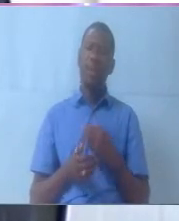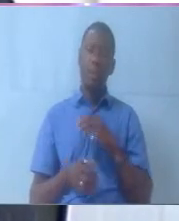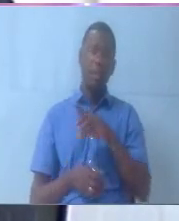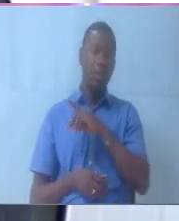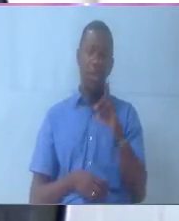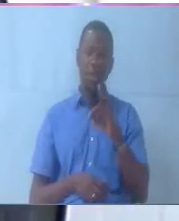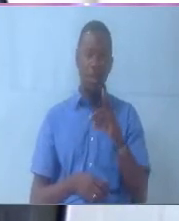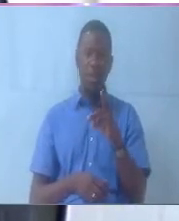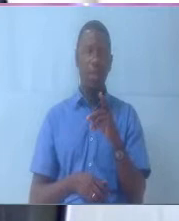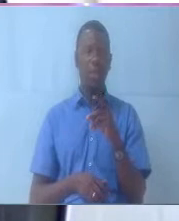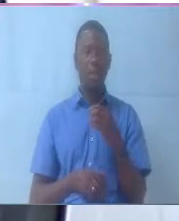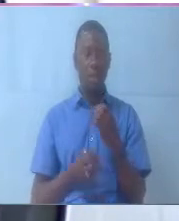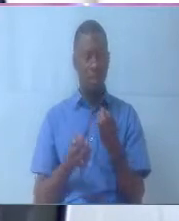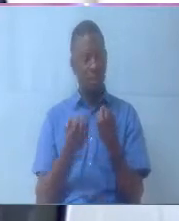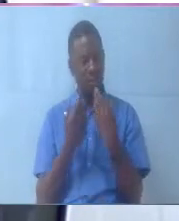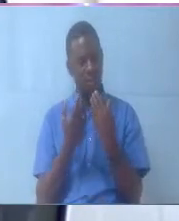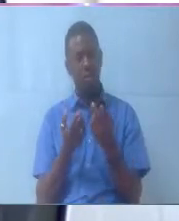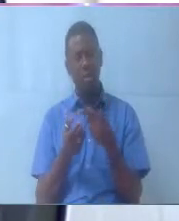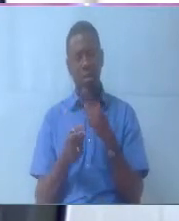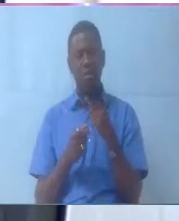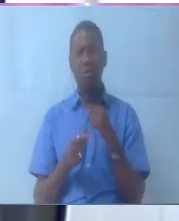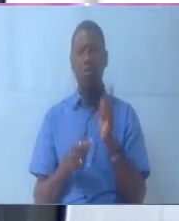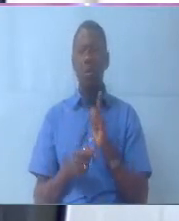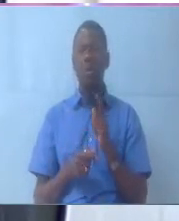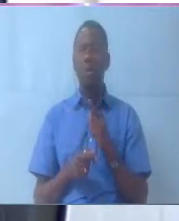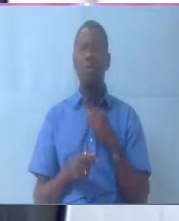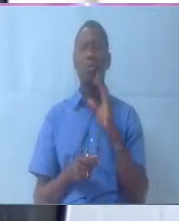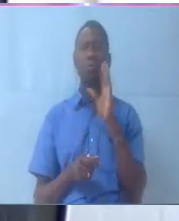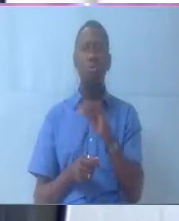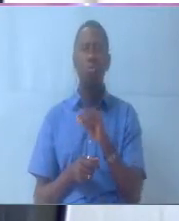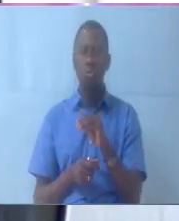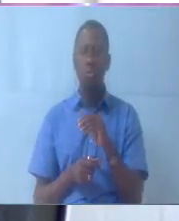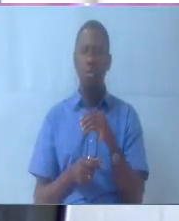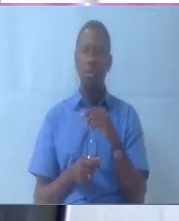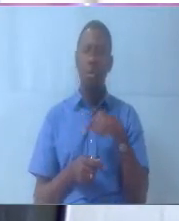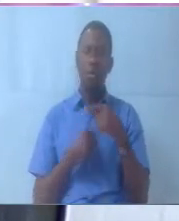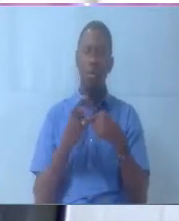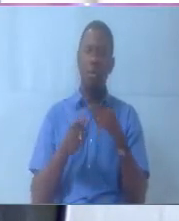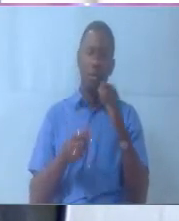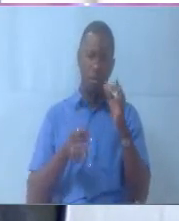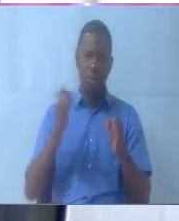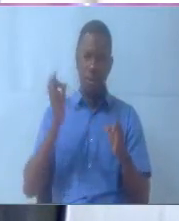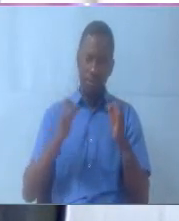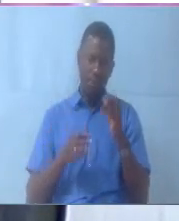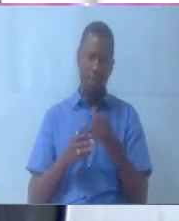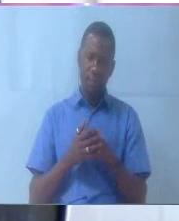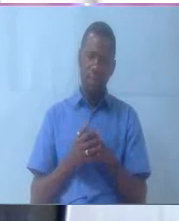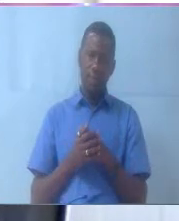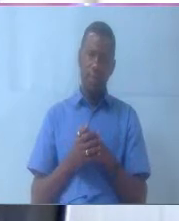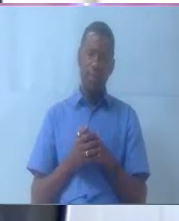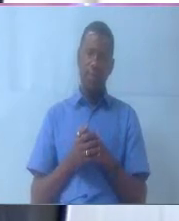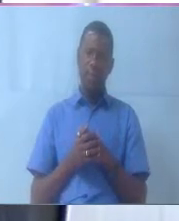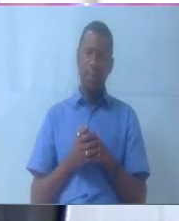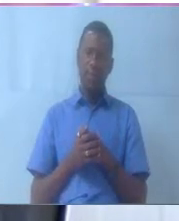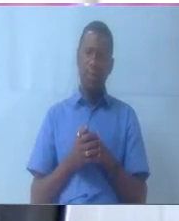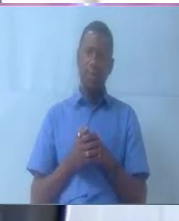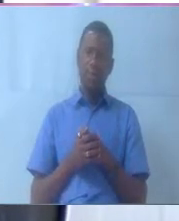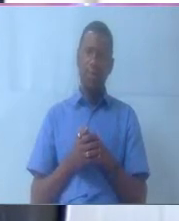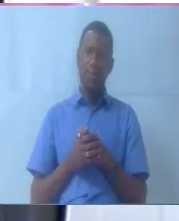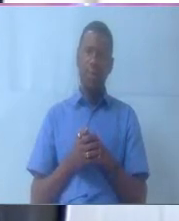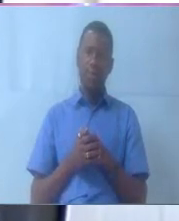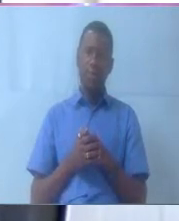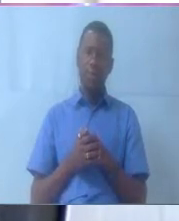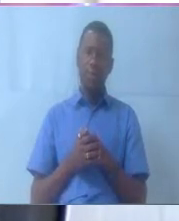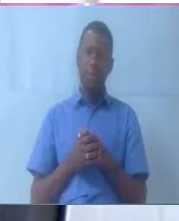with my decision ina ta kallo nyati ngola nga kango men tamandi pour ka wo kuma kango lu fonye I decided to struck out this